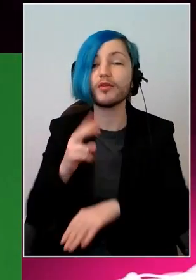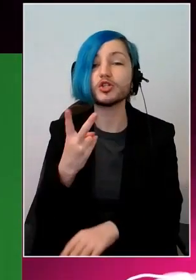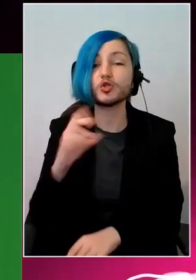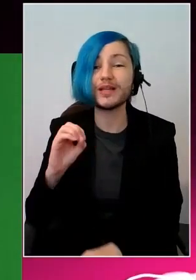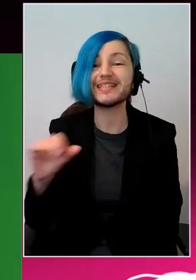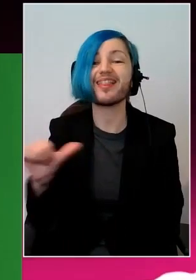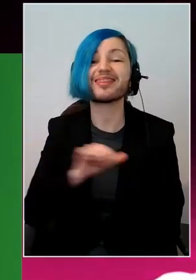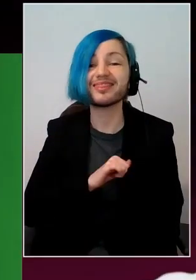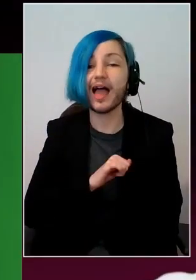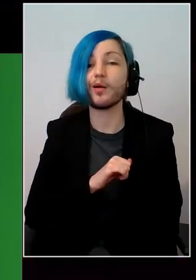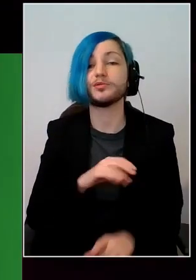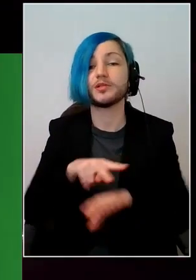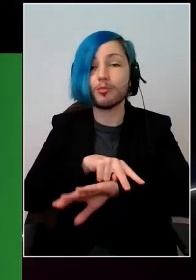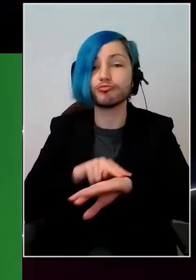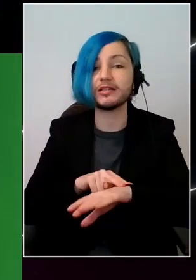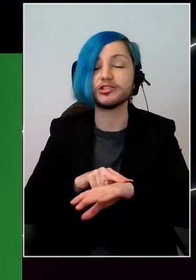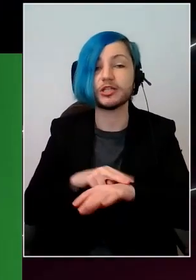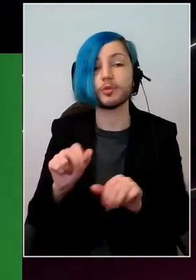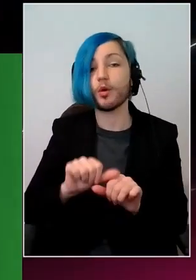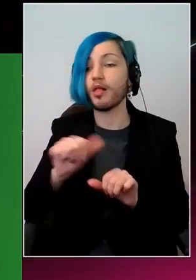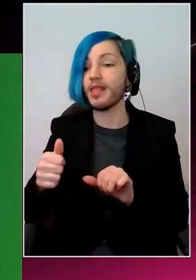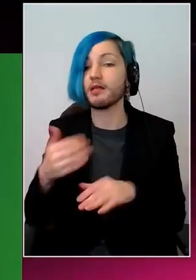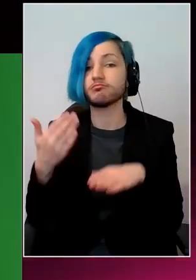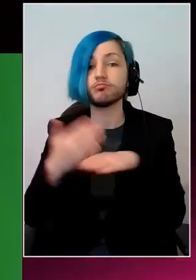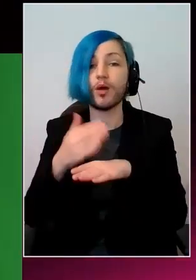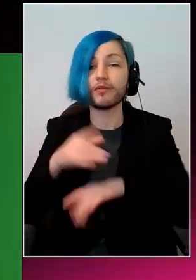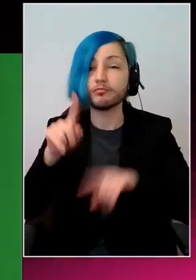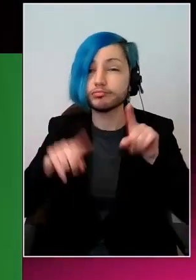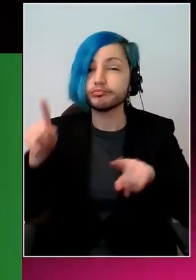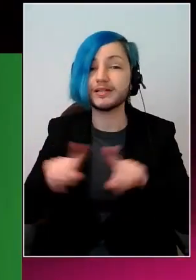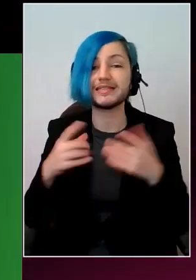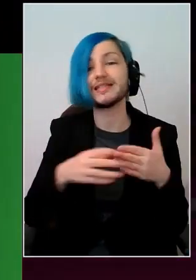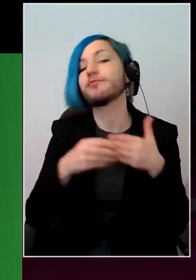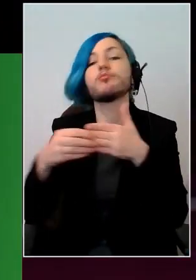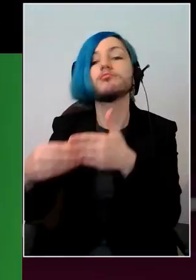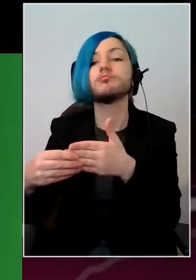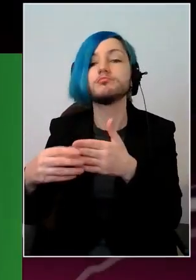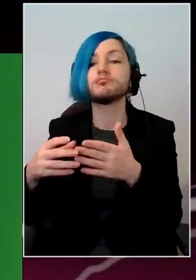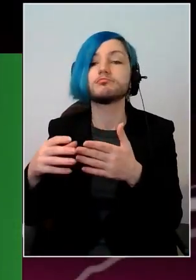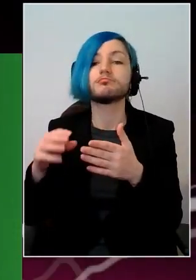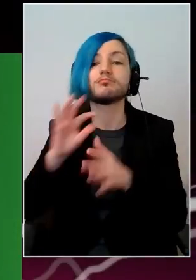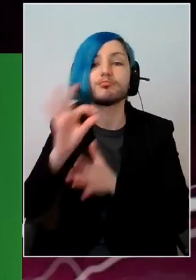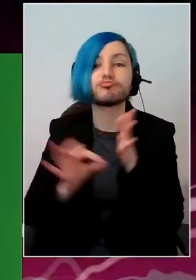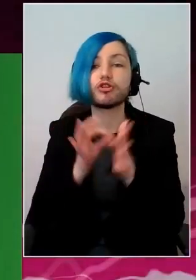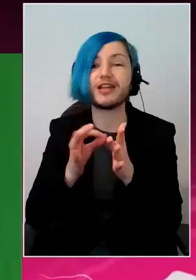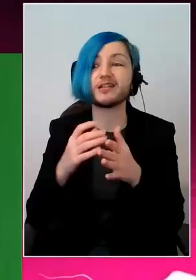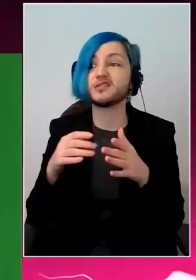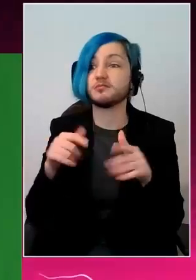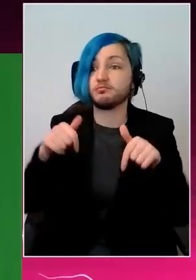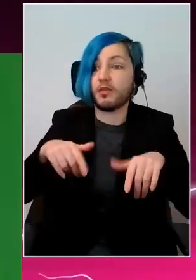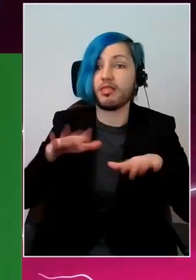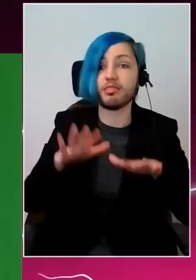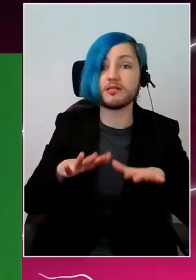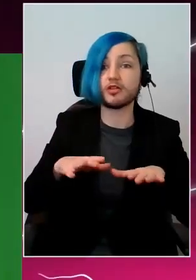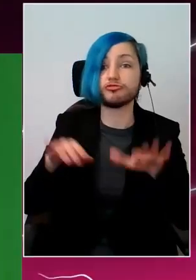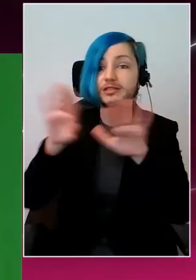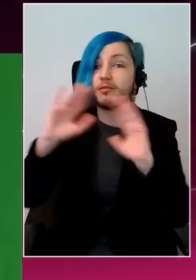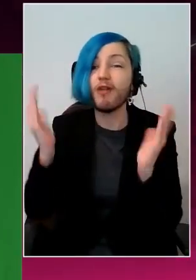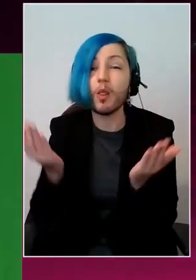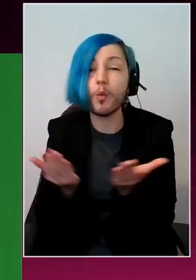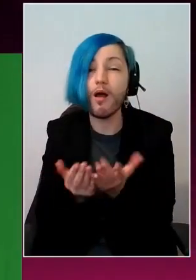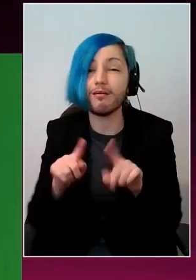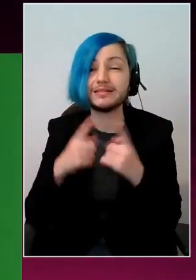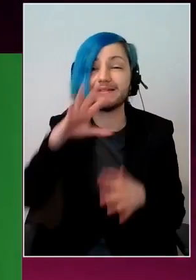apprentices who have gone on to work on pioneering projects across the globe. We will now present the award